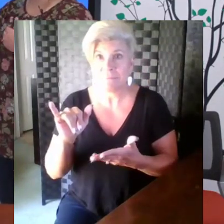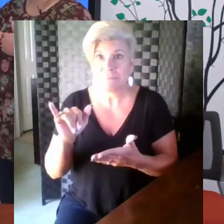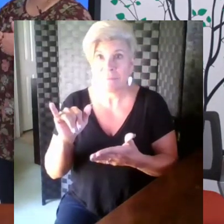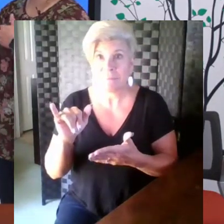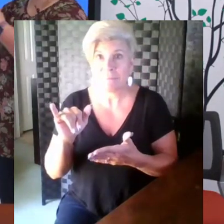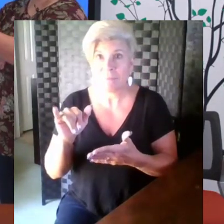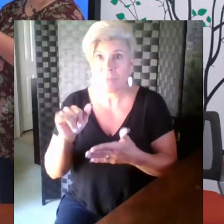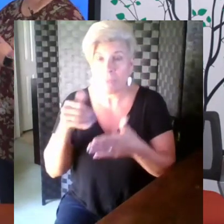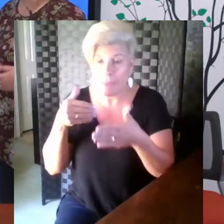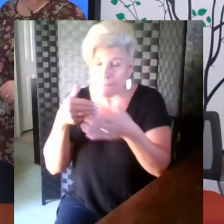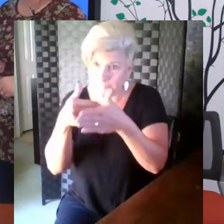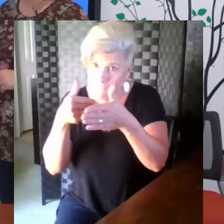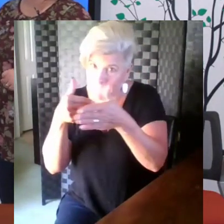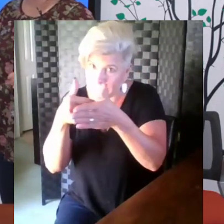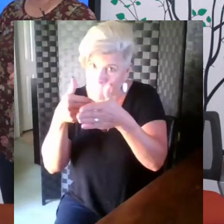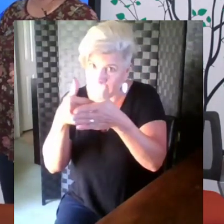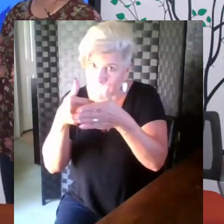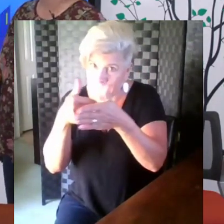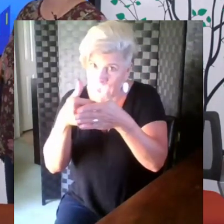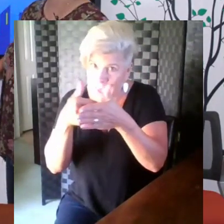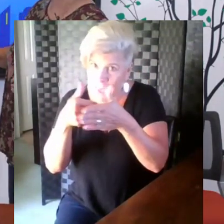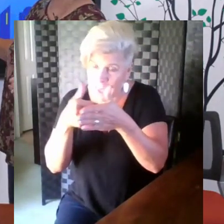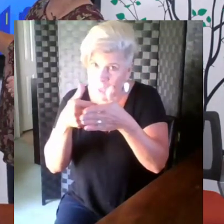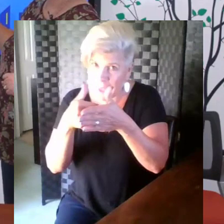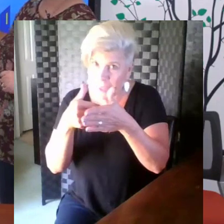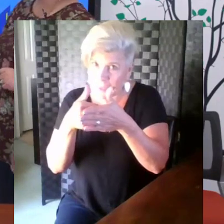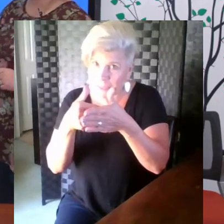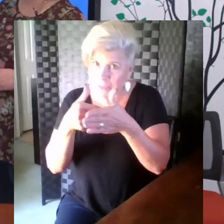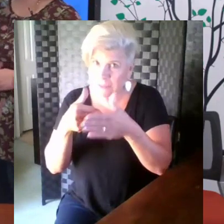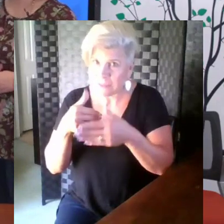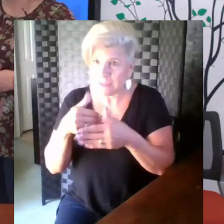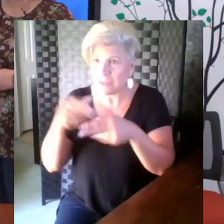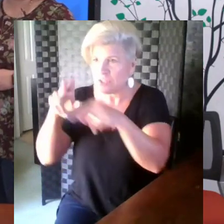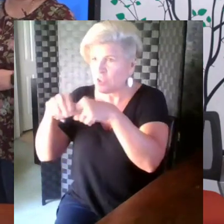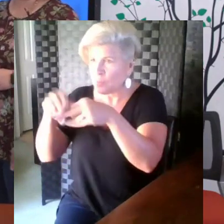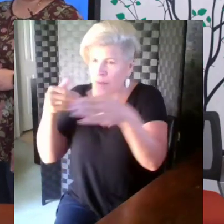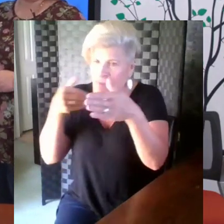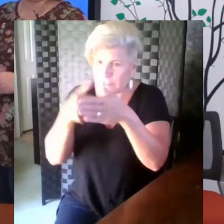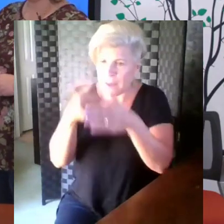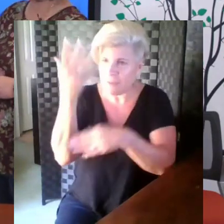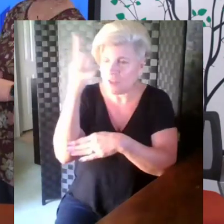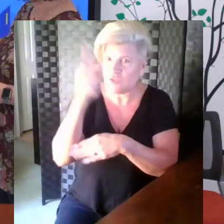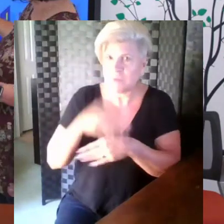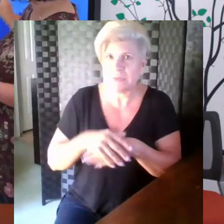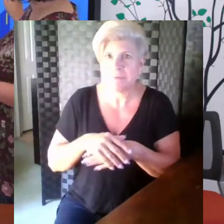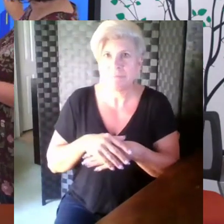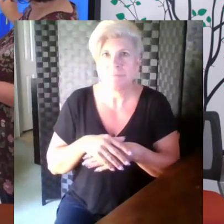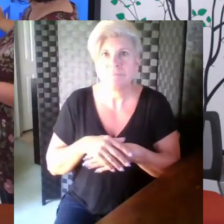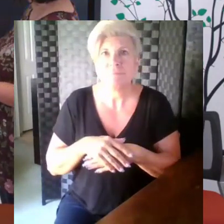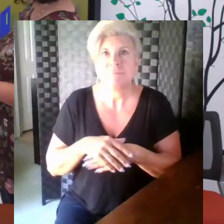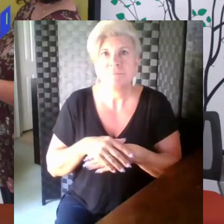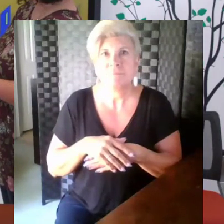meaning like in close proximity to something, like the swing is by the tree.